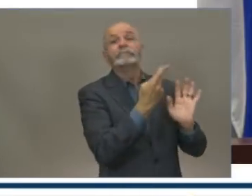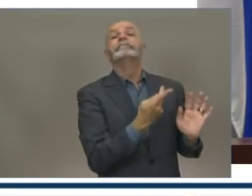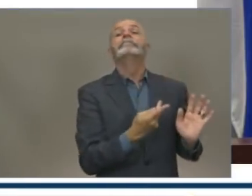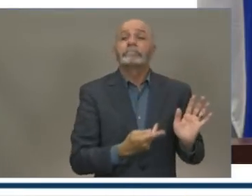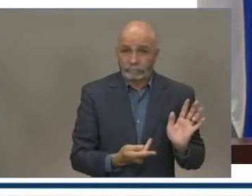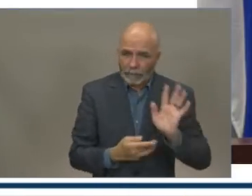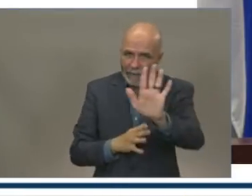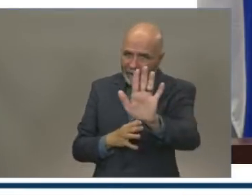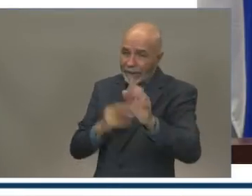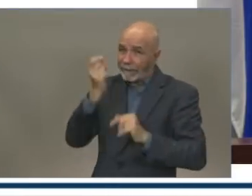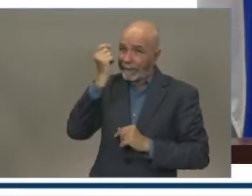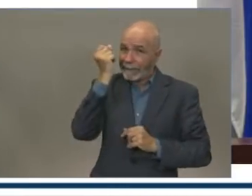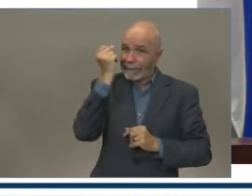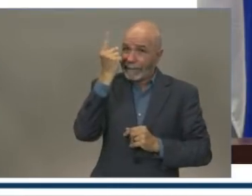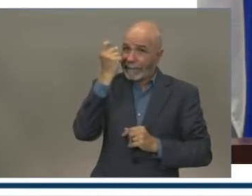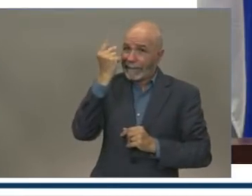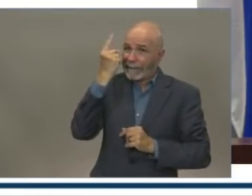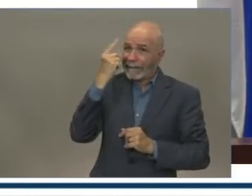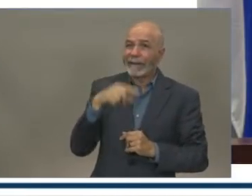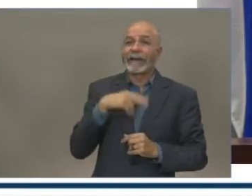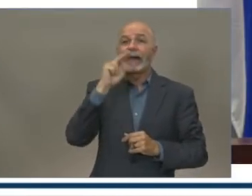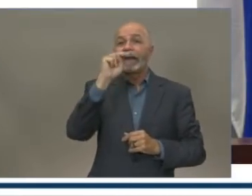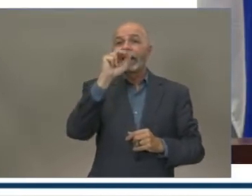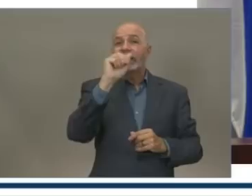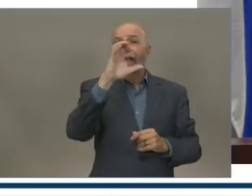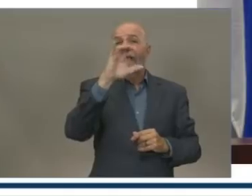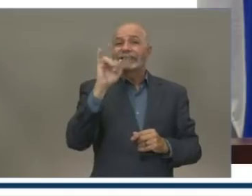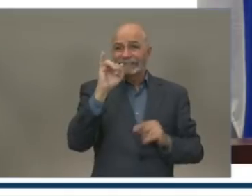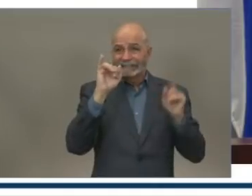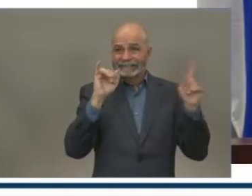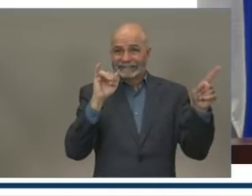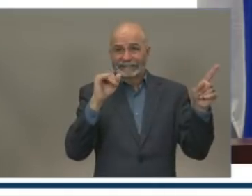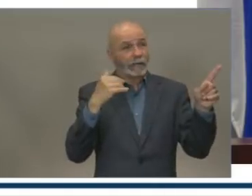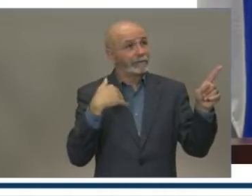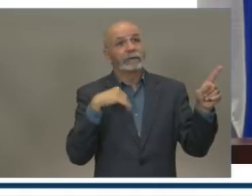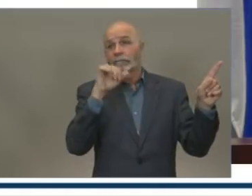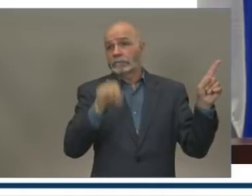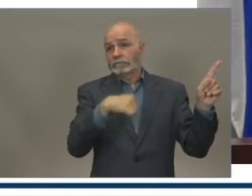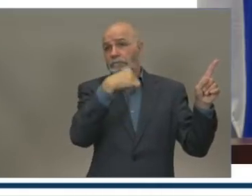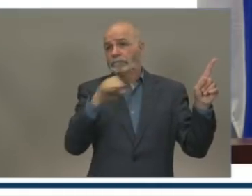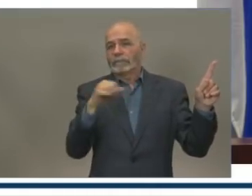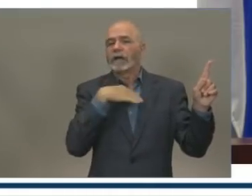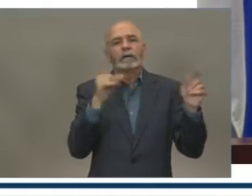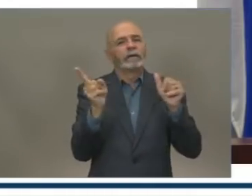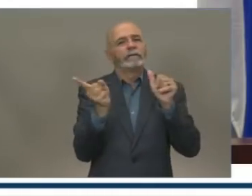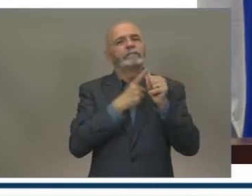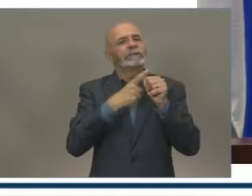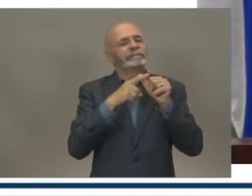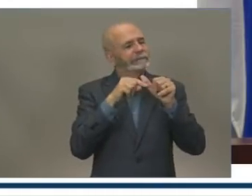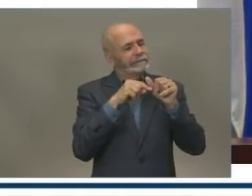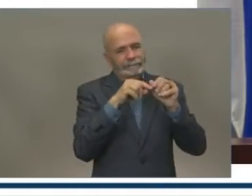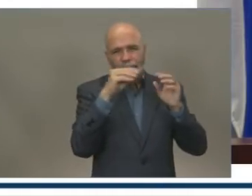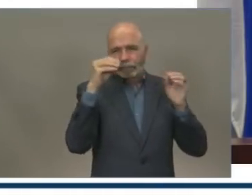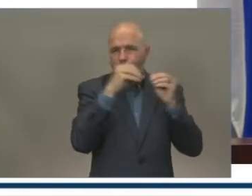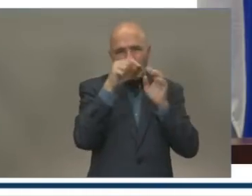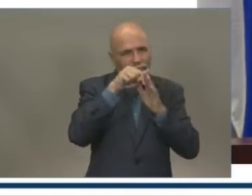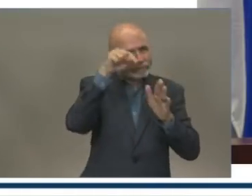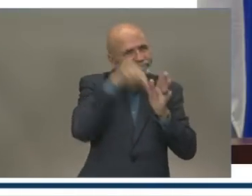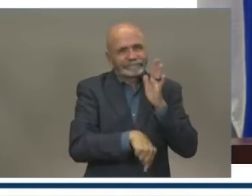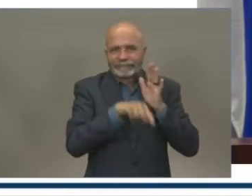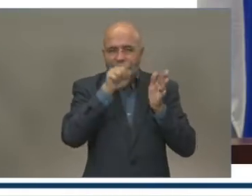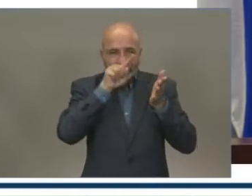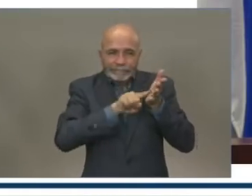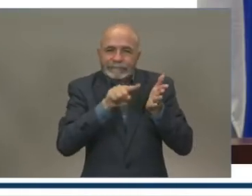still a ways from actually getting the vaccine. Health Canada now has to go through their regulatory process, reviewing thoroughly the